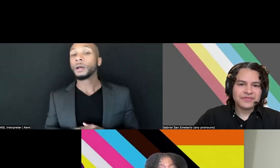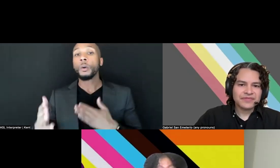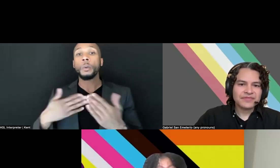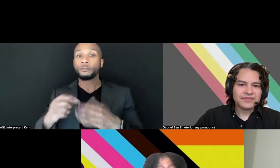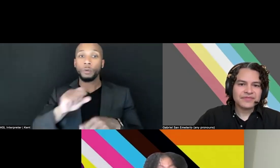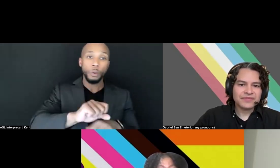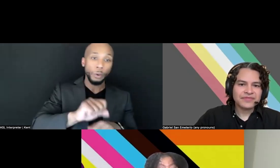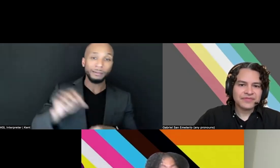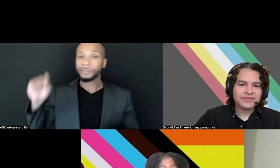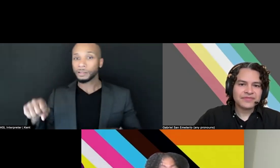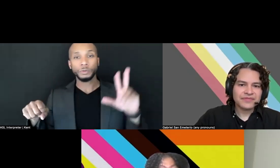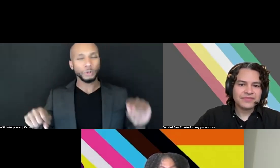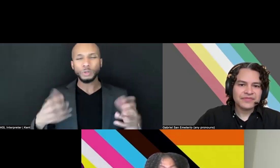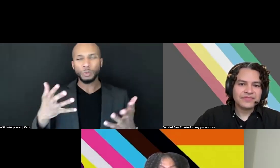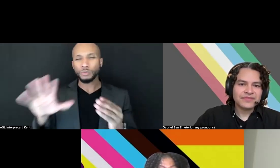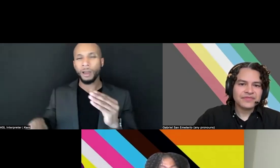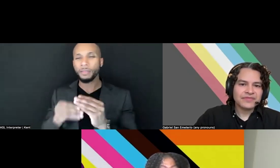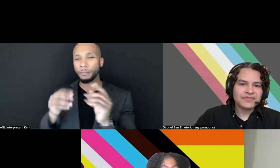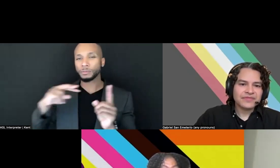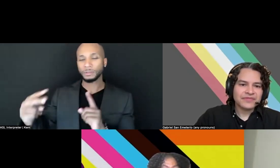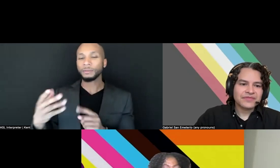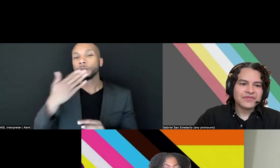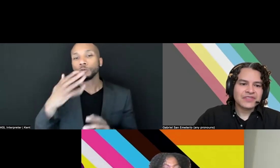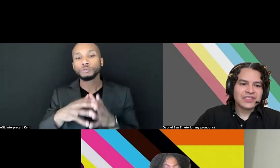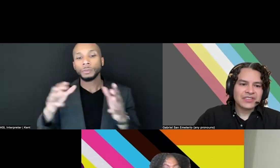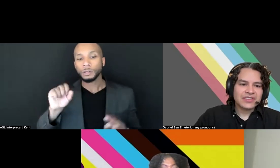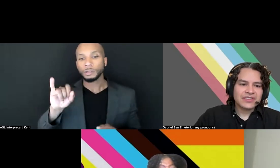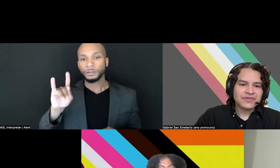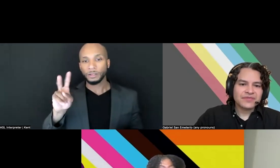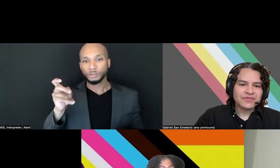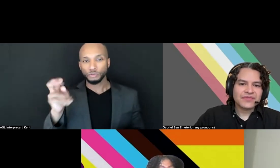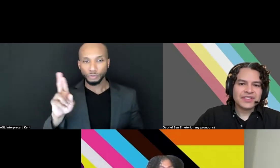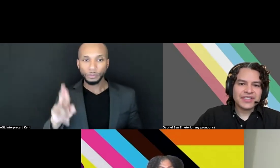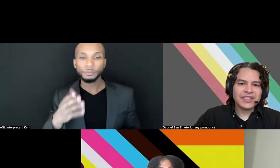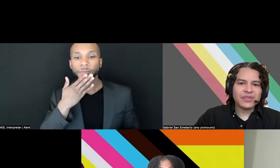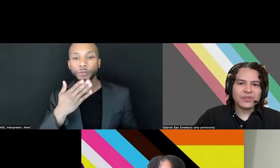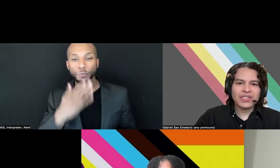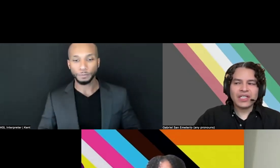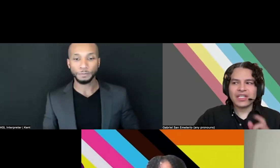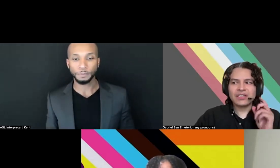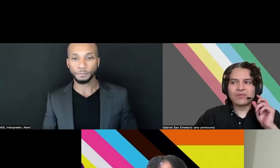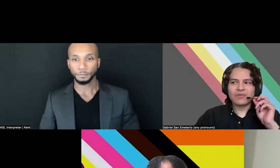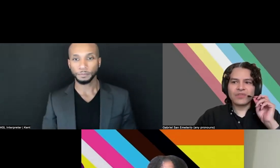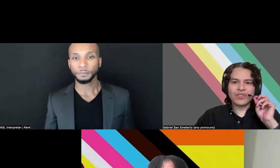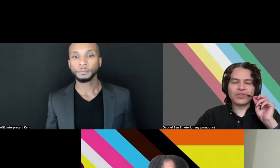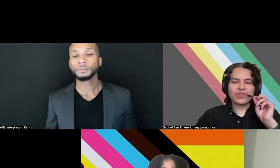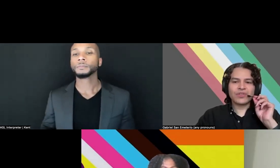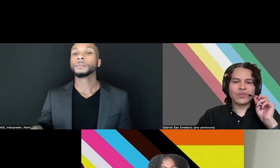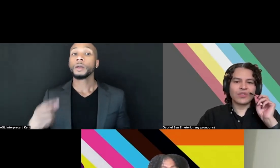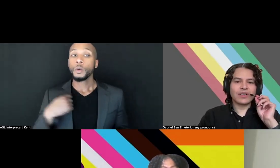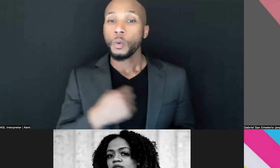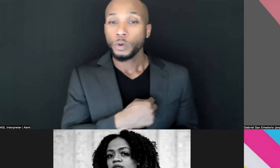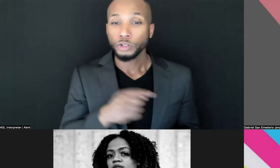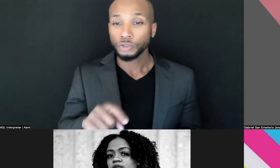or not. So I just wanted to add that. Thanks, Sylvester. mm-hmm. Sure, thank you. Thank you. Yeah, and we should